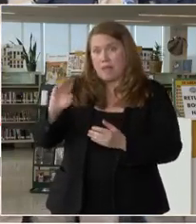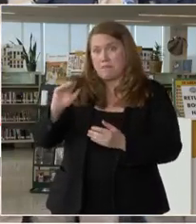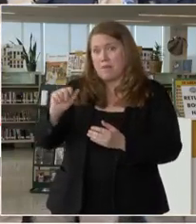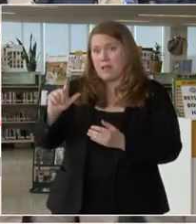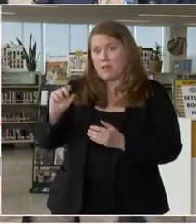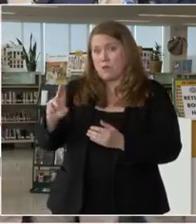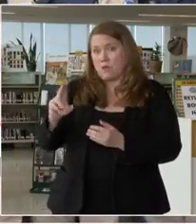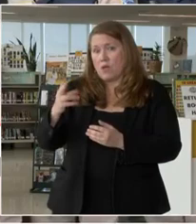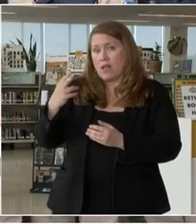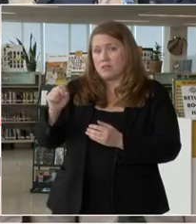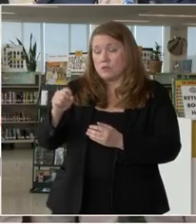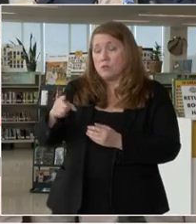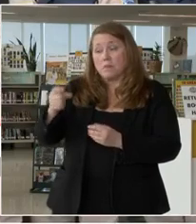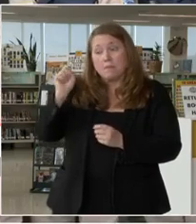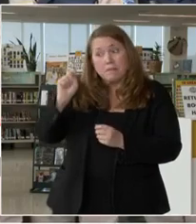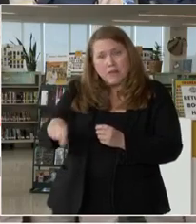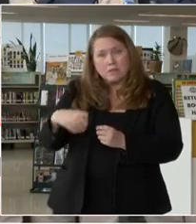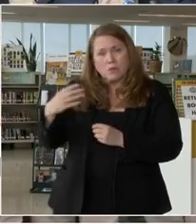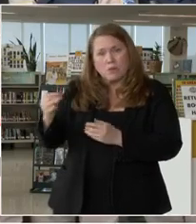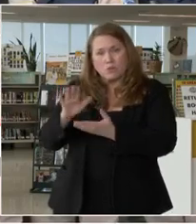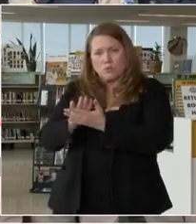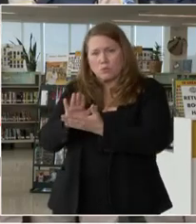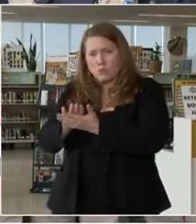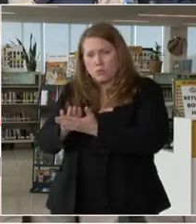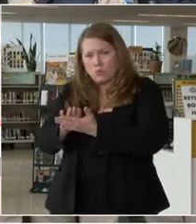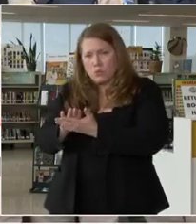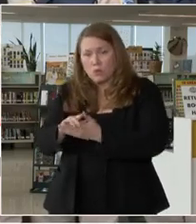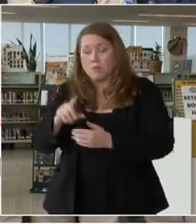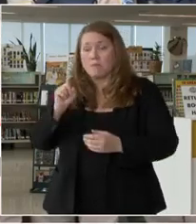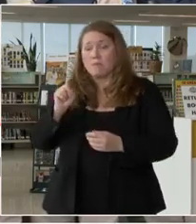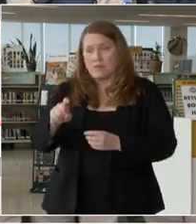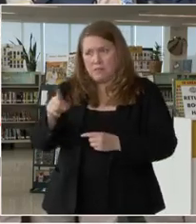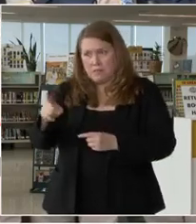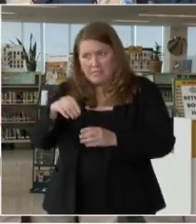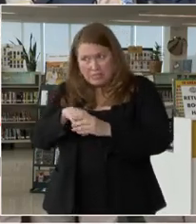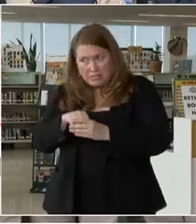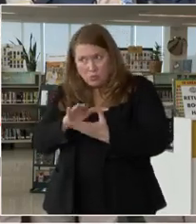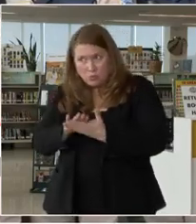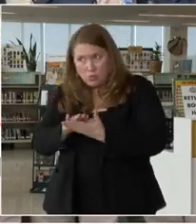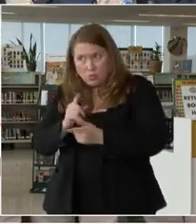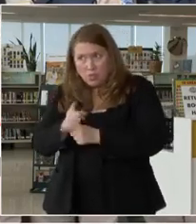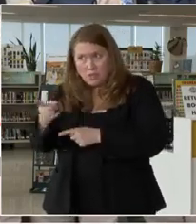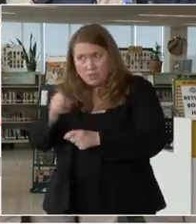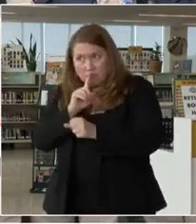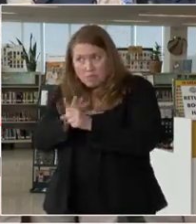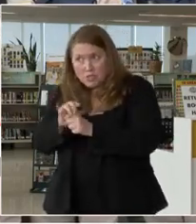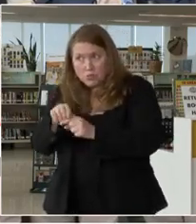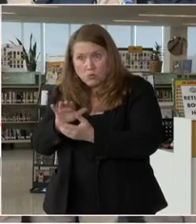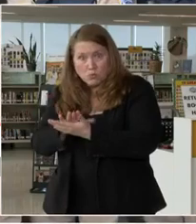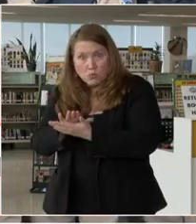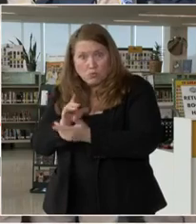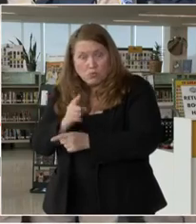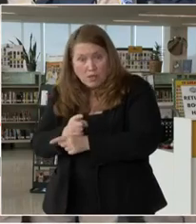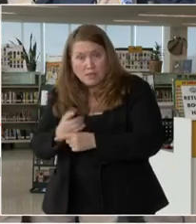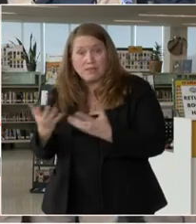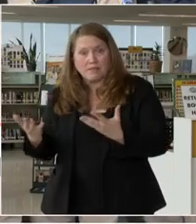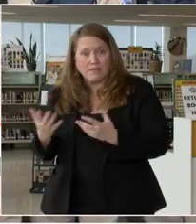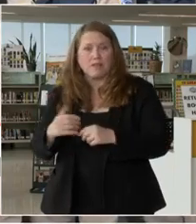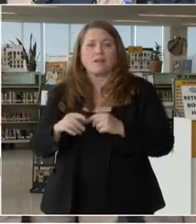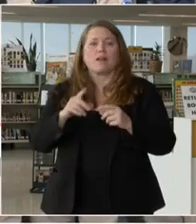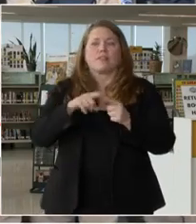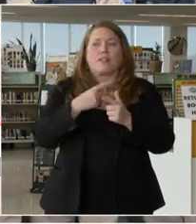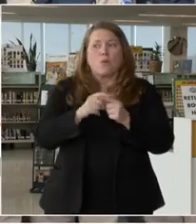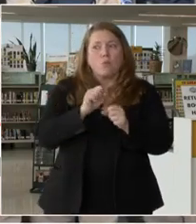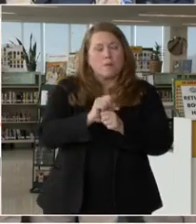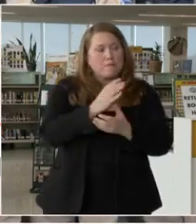go to school, they meet all their commitments to DC Public Schools, right, Chancellor, Assistant Chancellor, and then they can work part-time